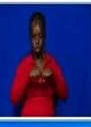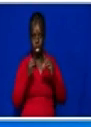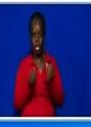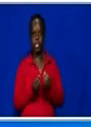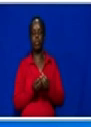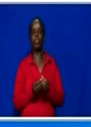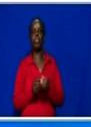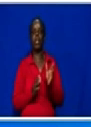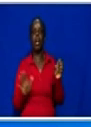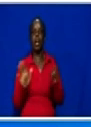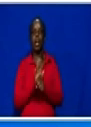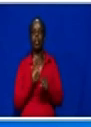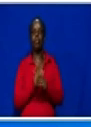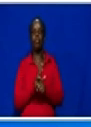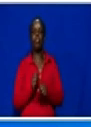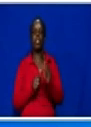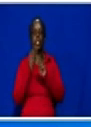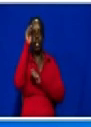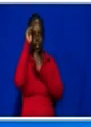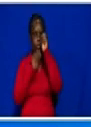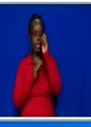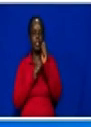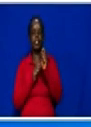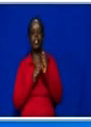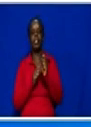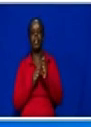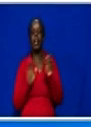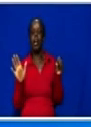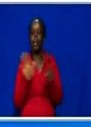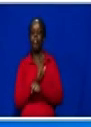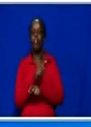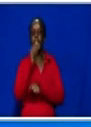are fully expressed phenotypically,